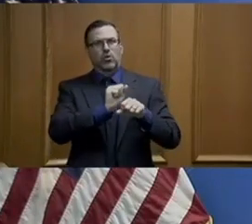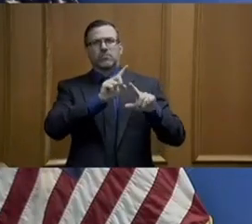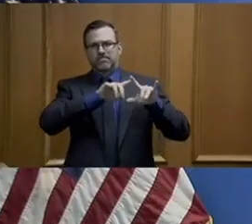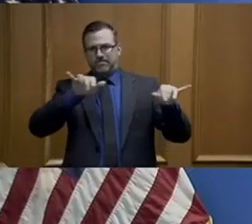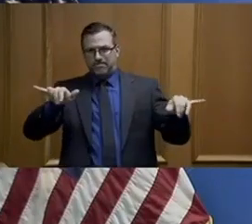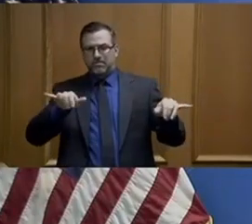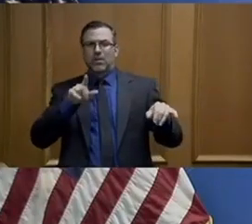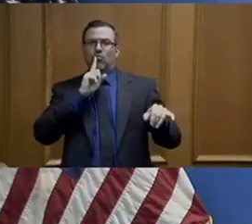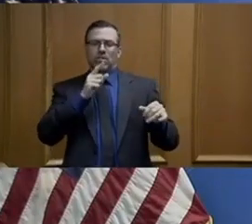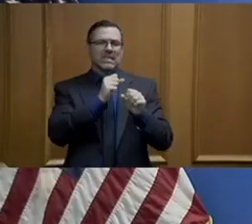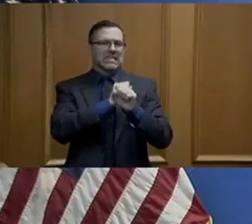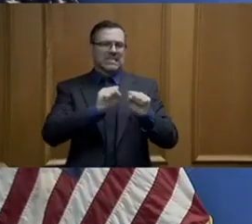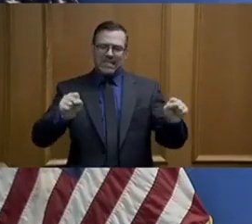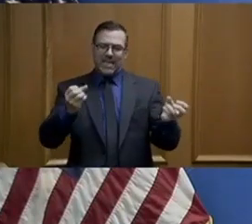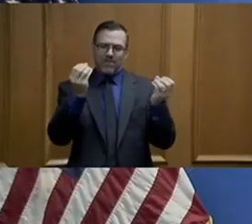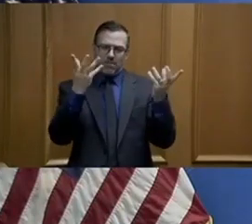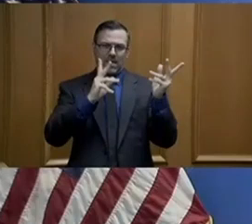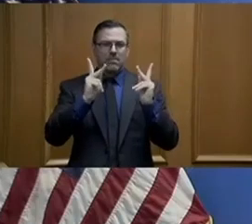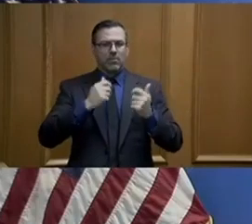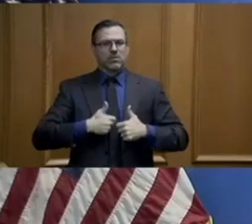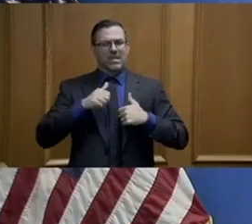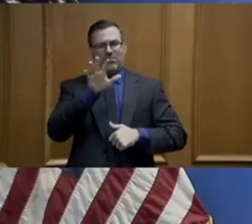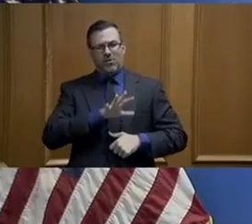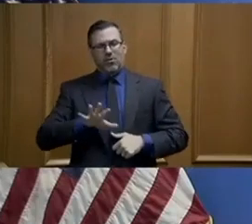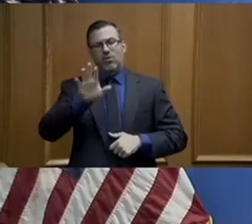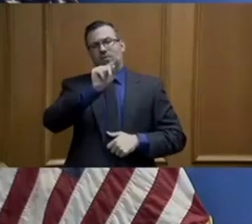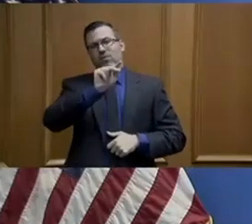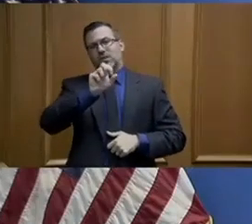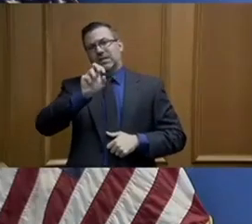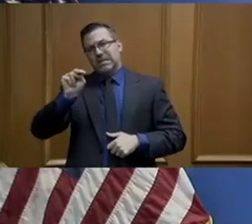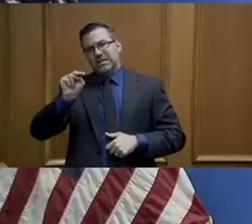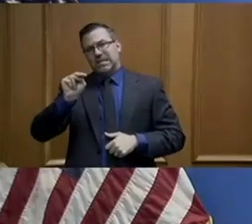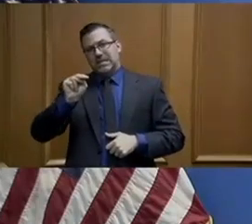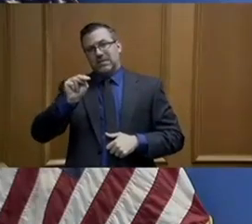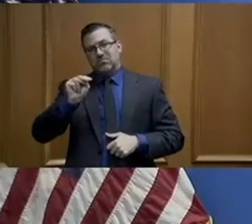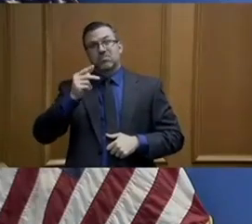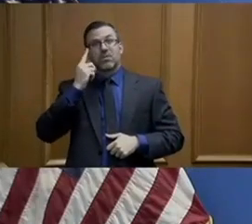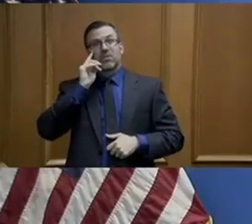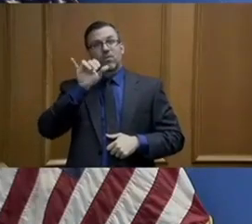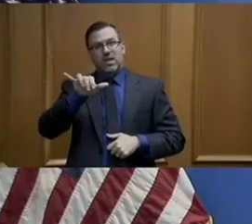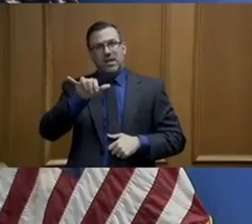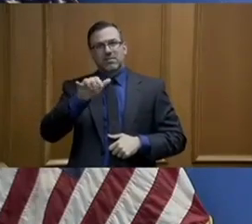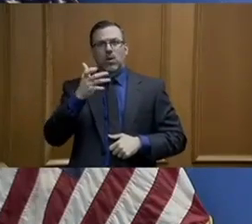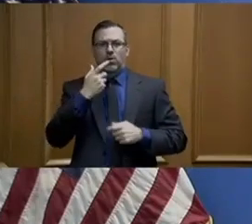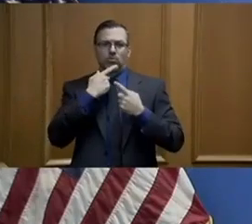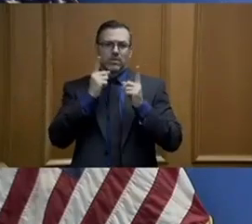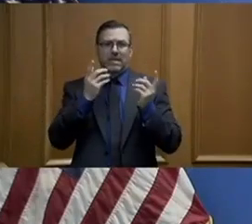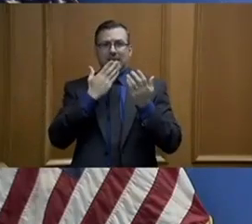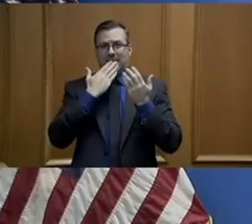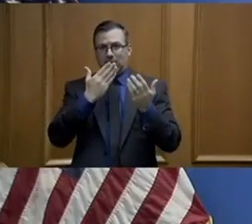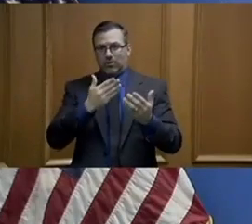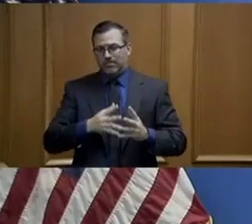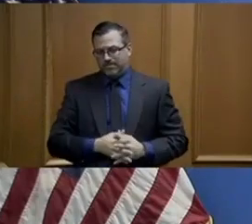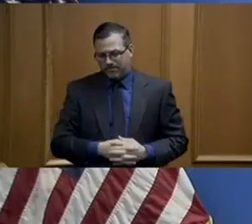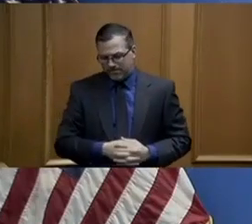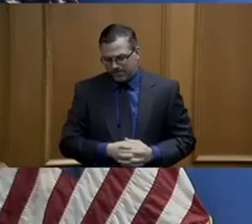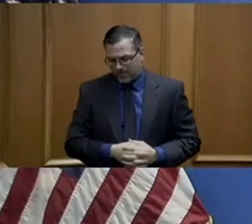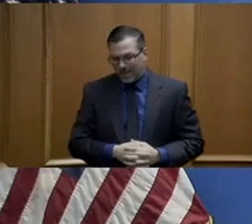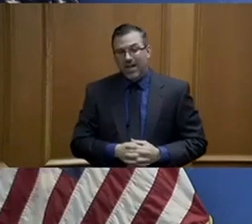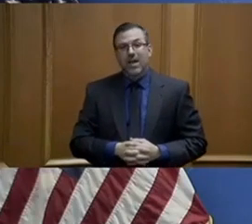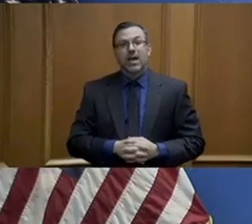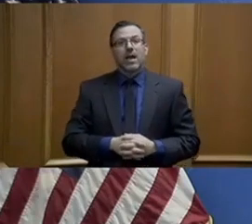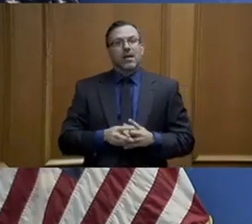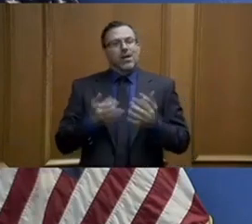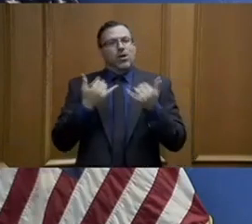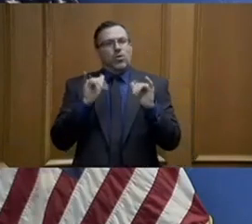countless lives across Tennessee, and for that we are thankful. However, until a treatment's widely